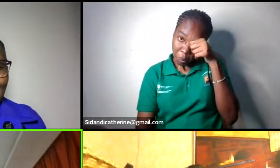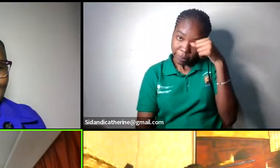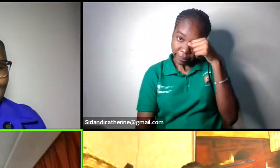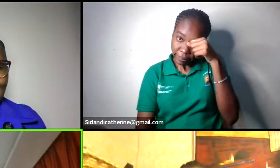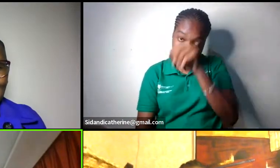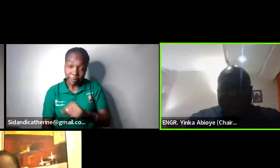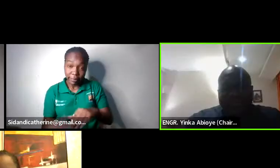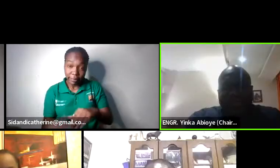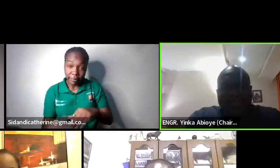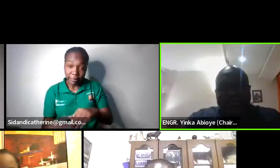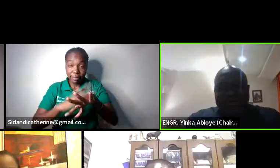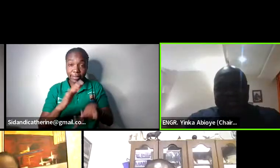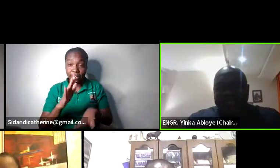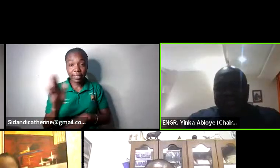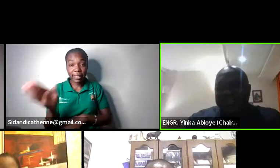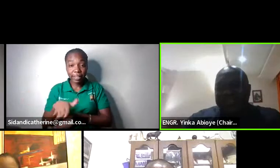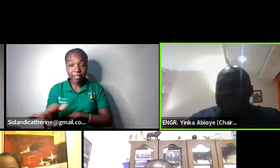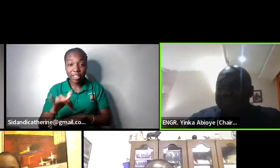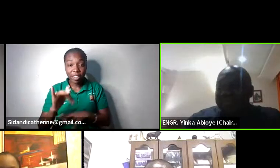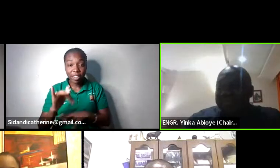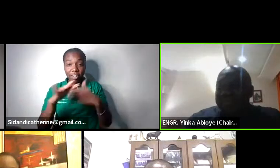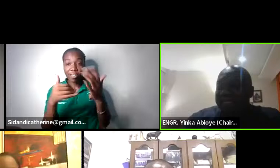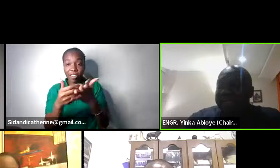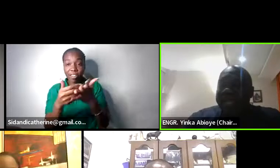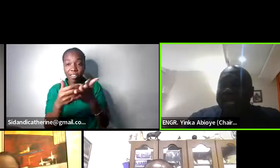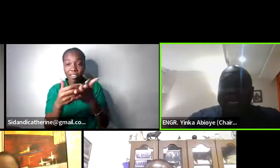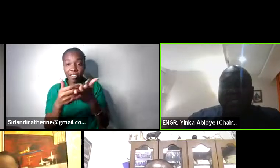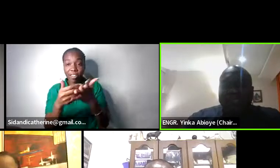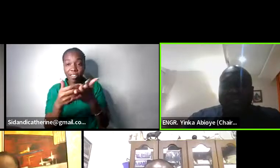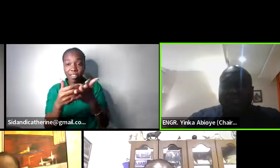Good evening, everyone, and thank